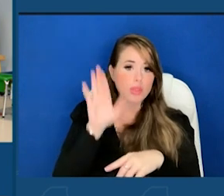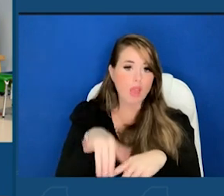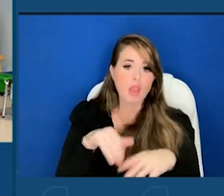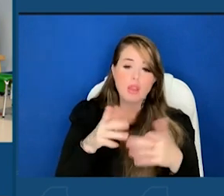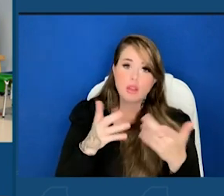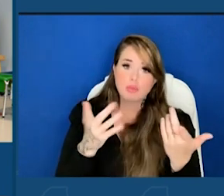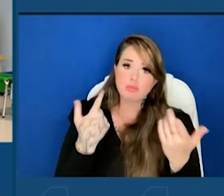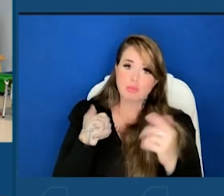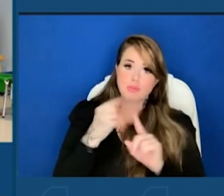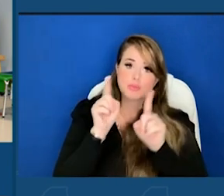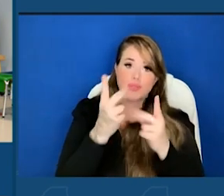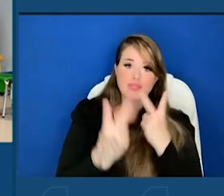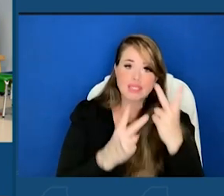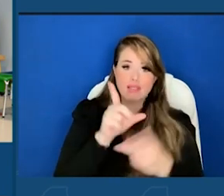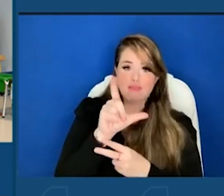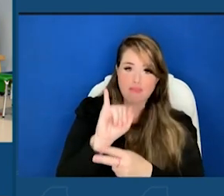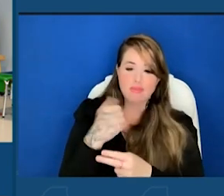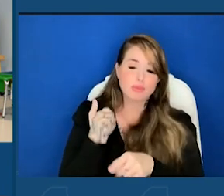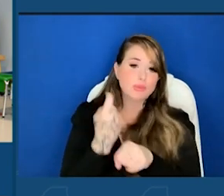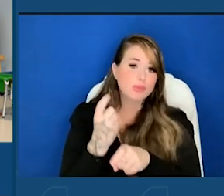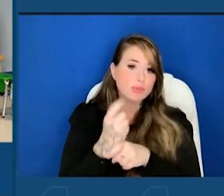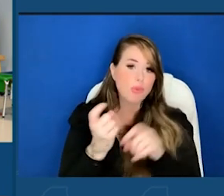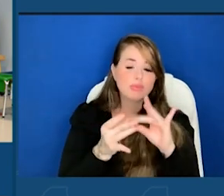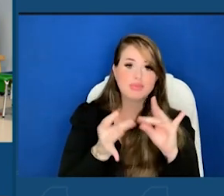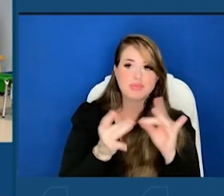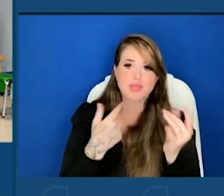Island, I joke about the fact that we're always talking about